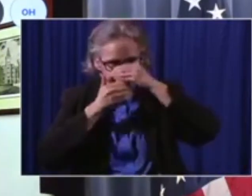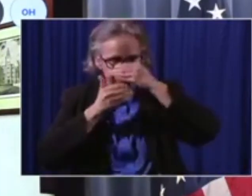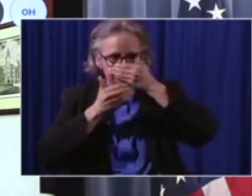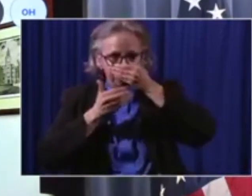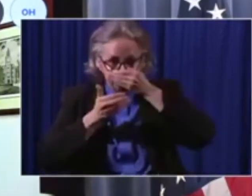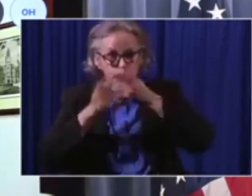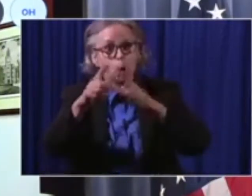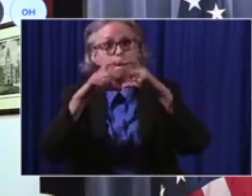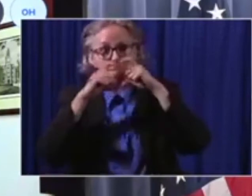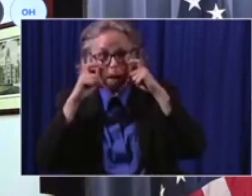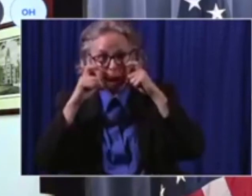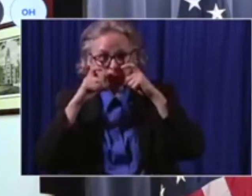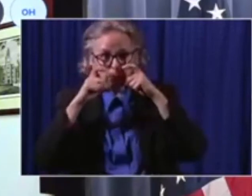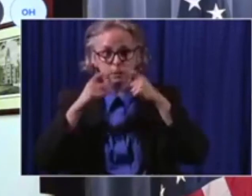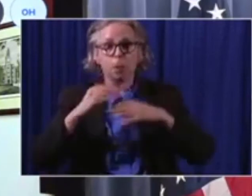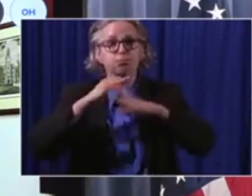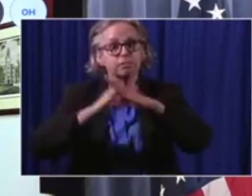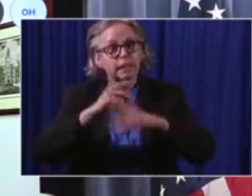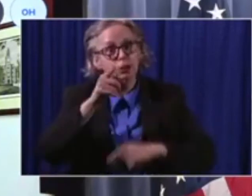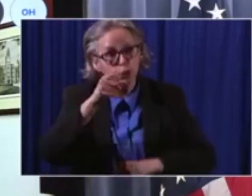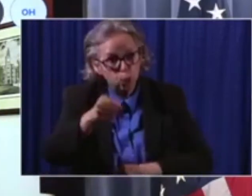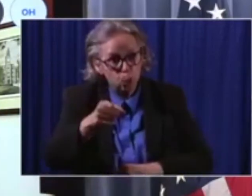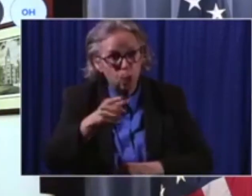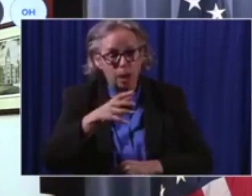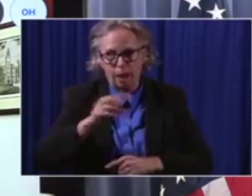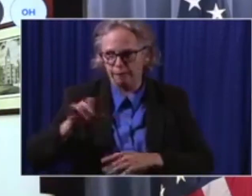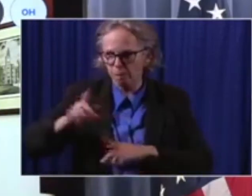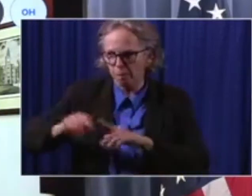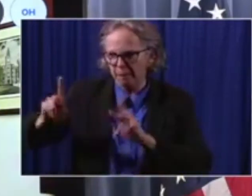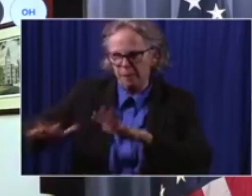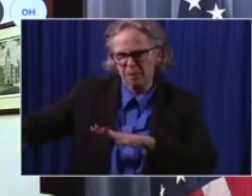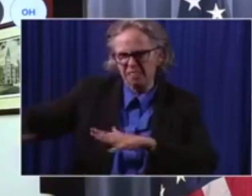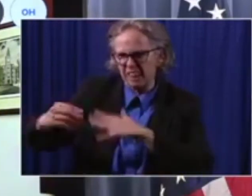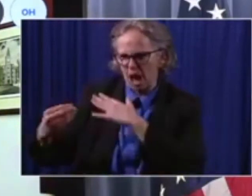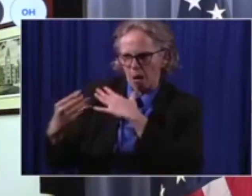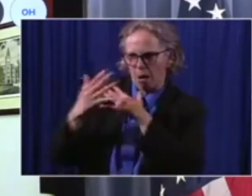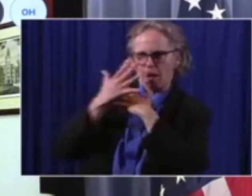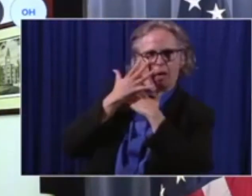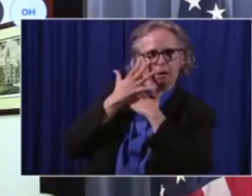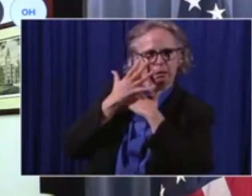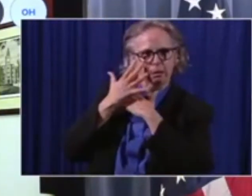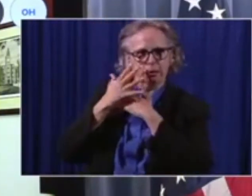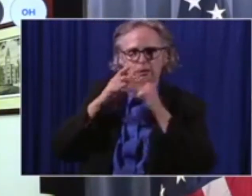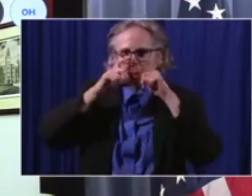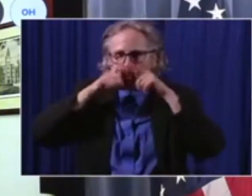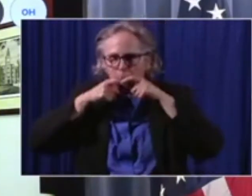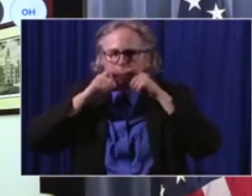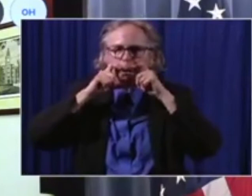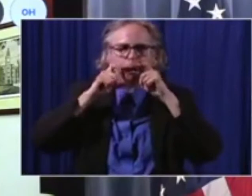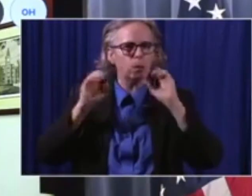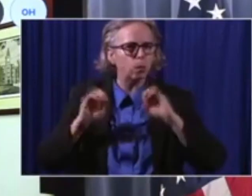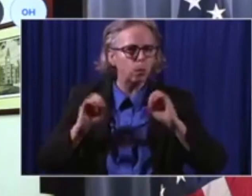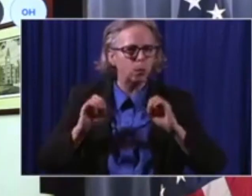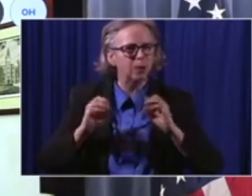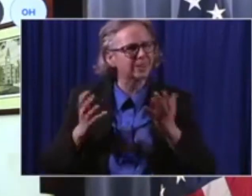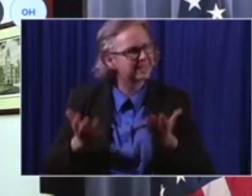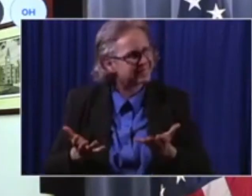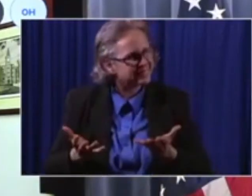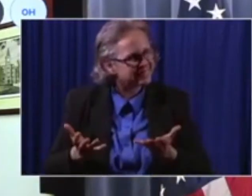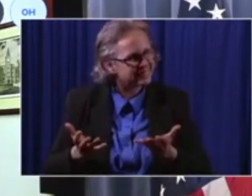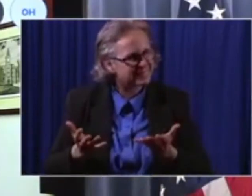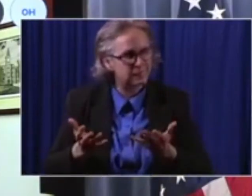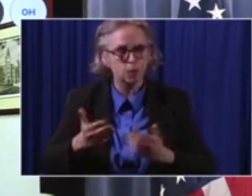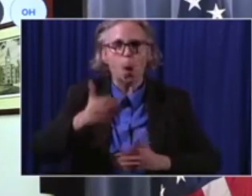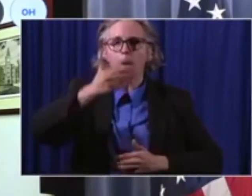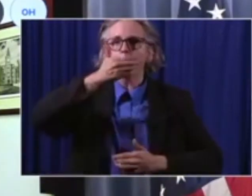those droplets that are in the air because that person's either not wearing the mask correctly or not wearing one at all. So mainly the mask is to